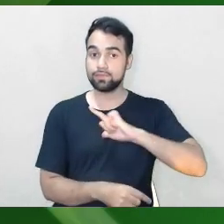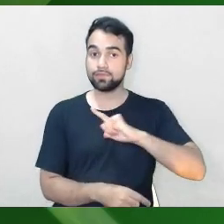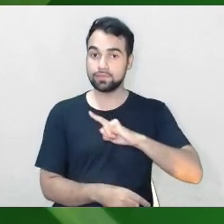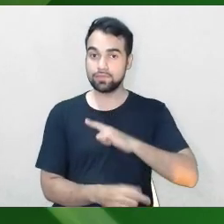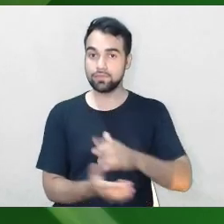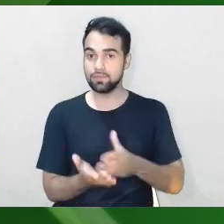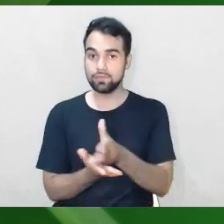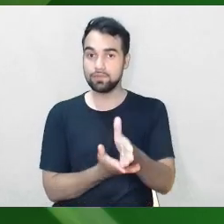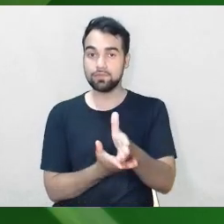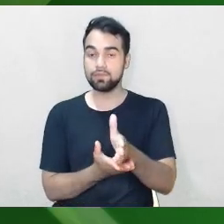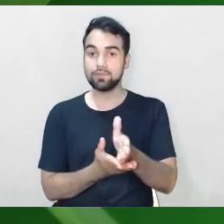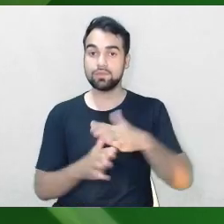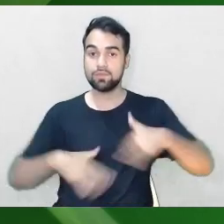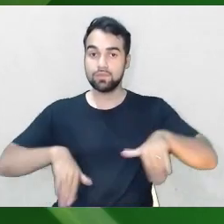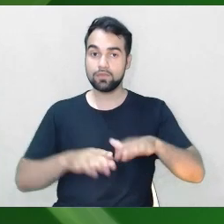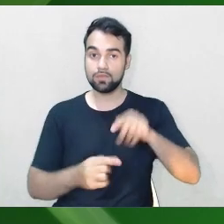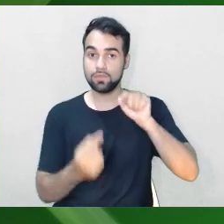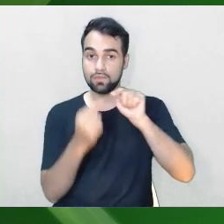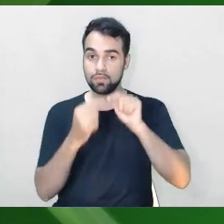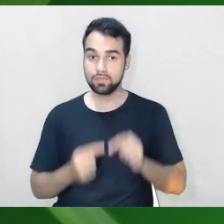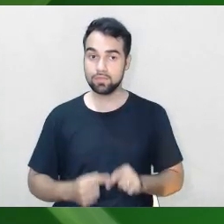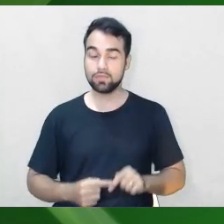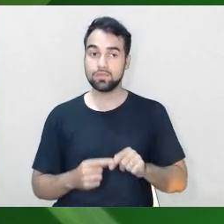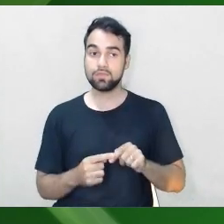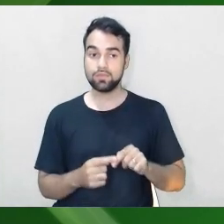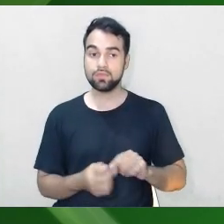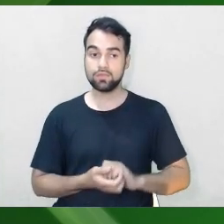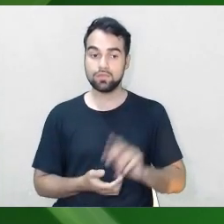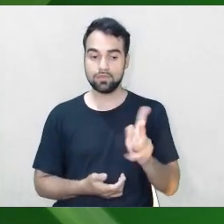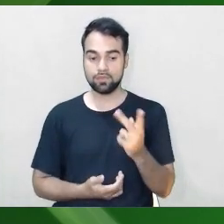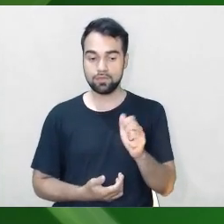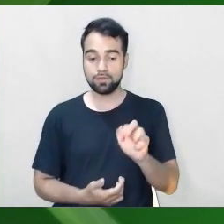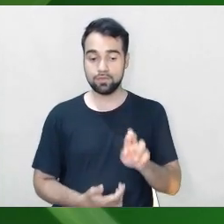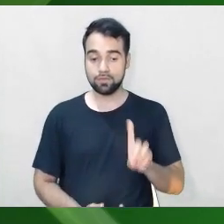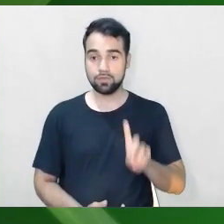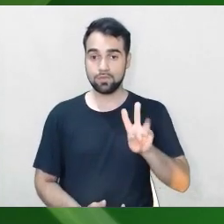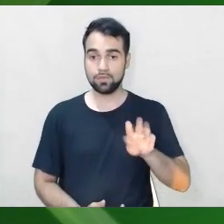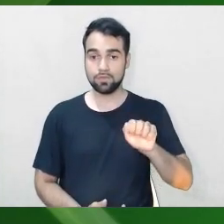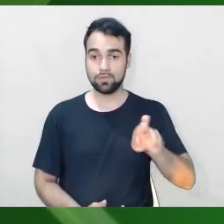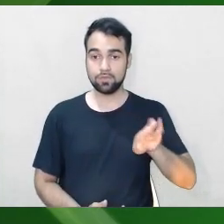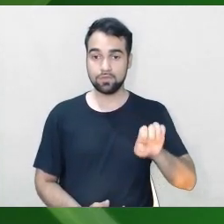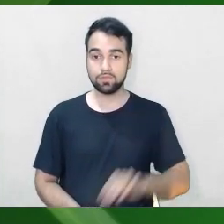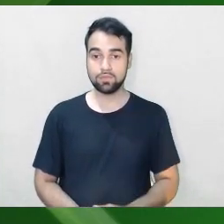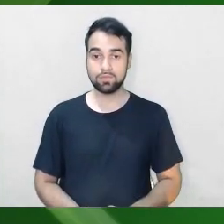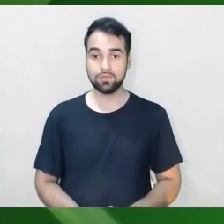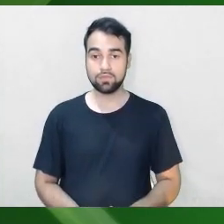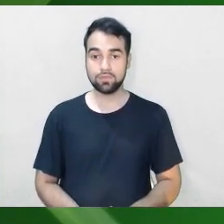help that, because they're going to trace it back to understand the hardware and the software, and they will give you an